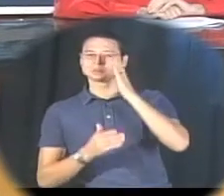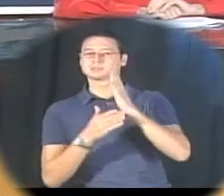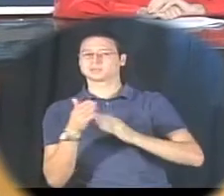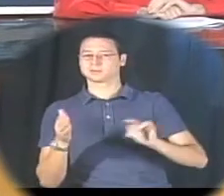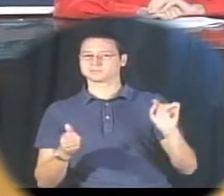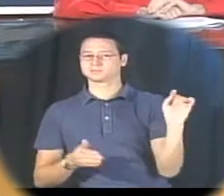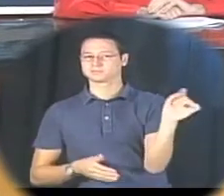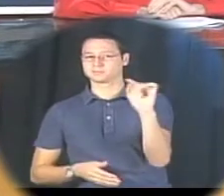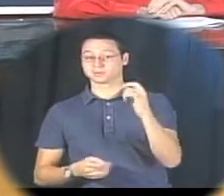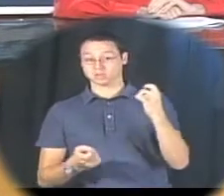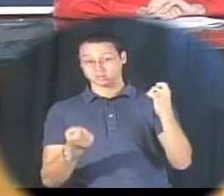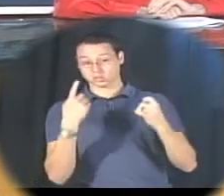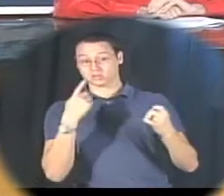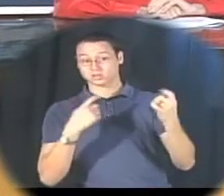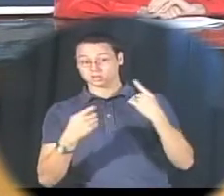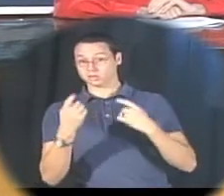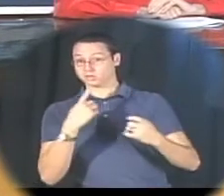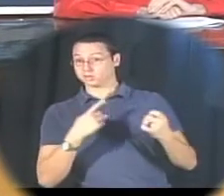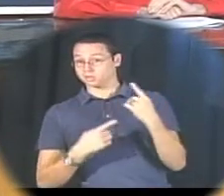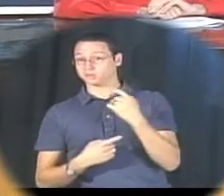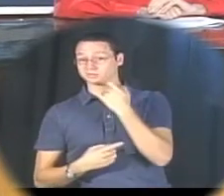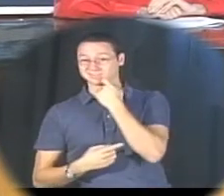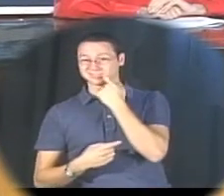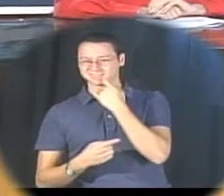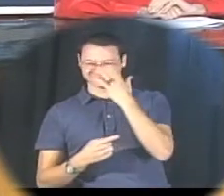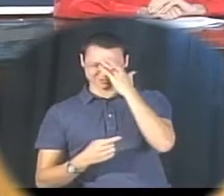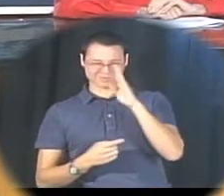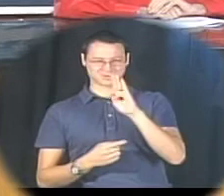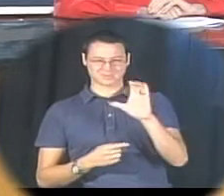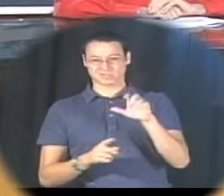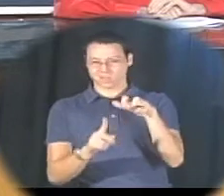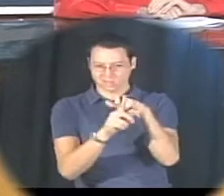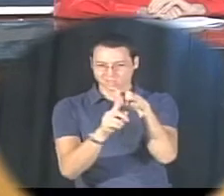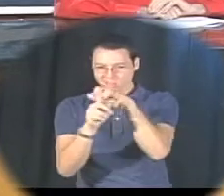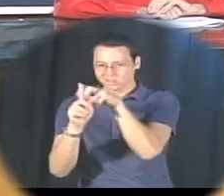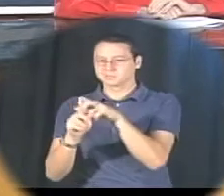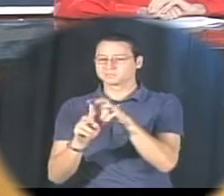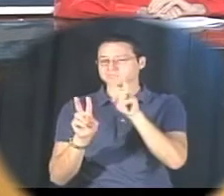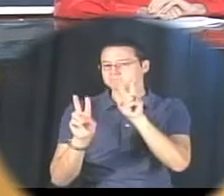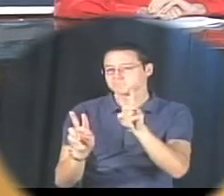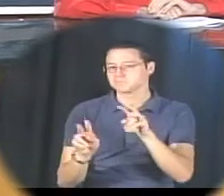recently questioned by our own BBC On The Spot team. Let's watch.